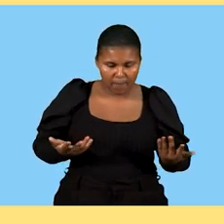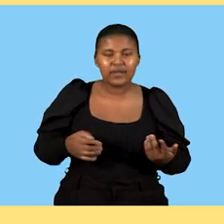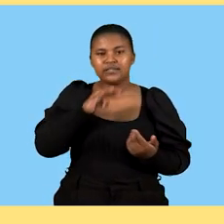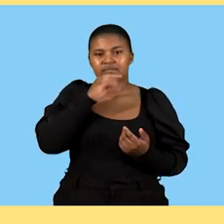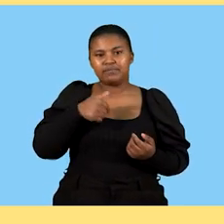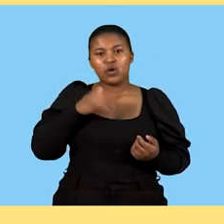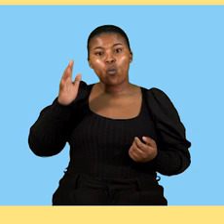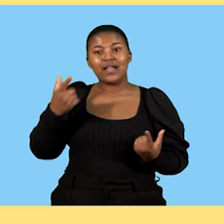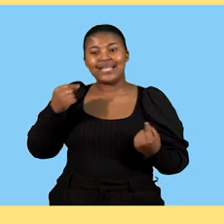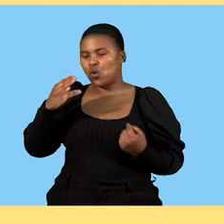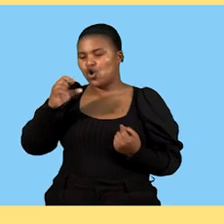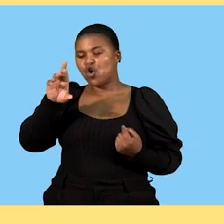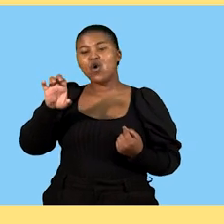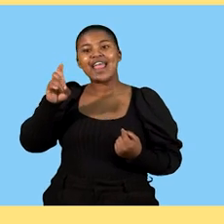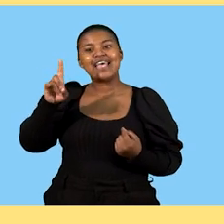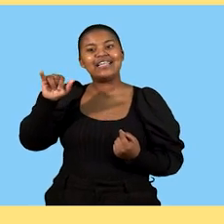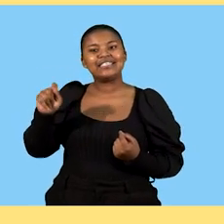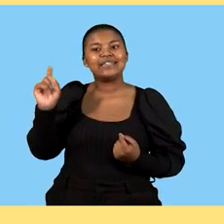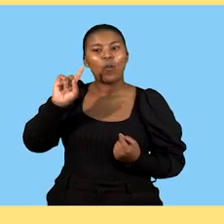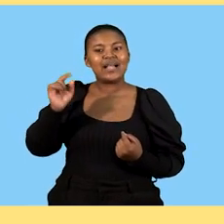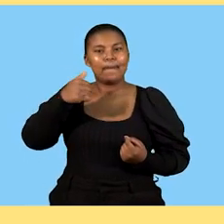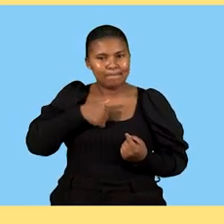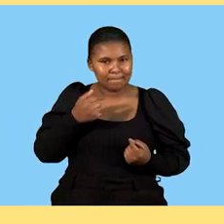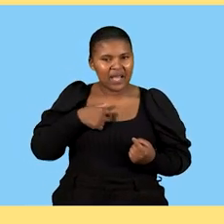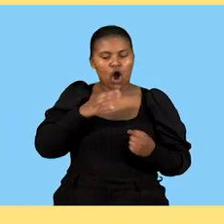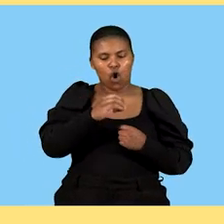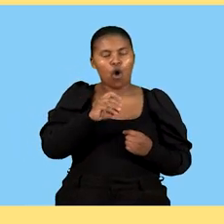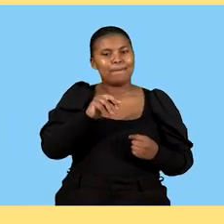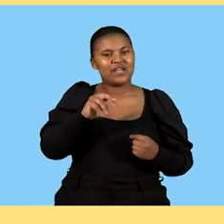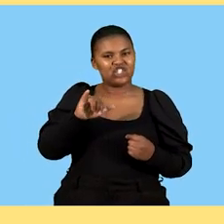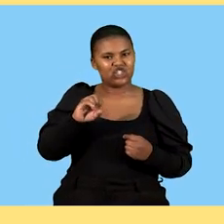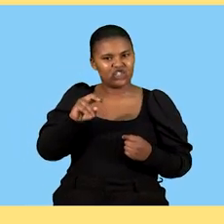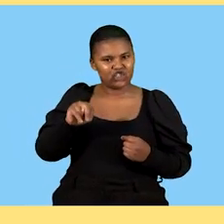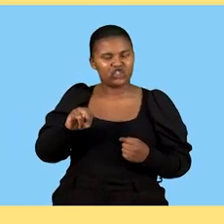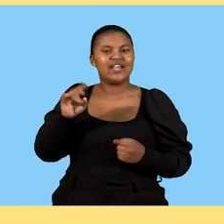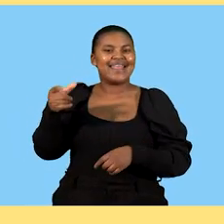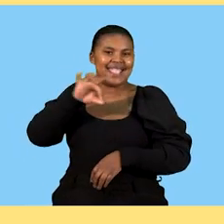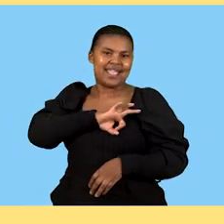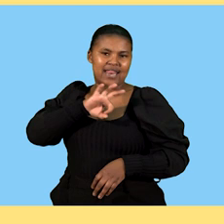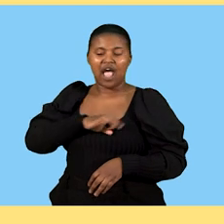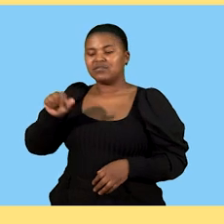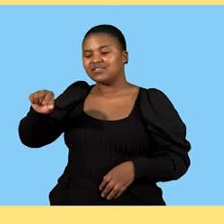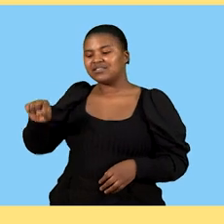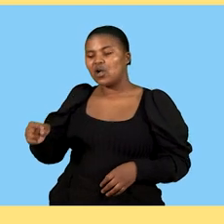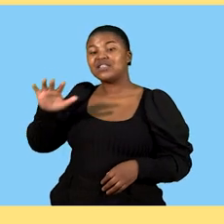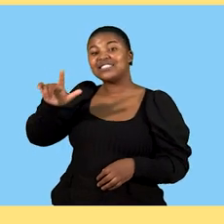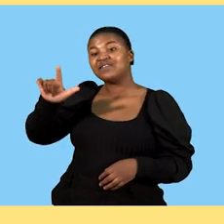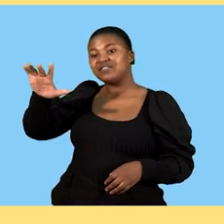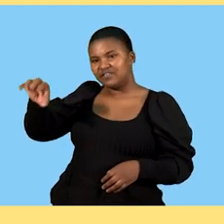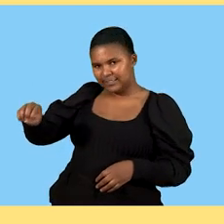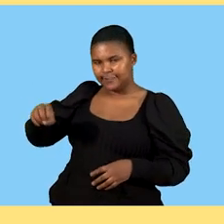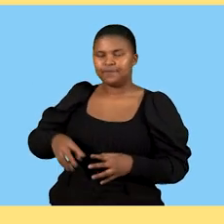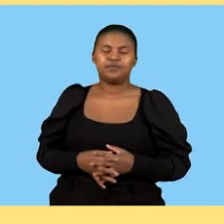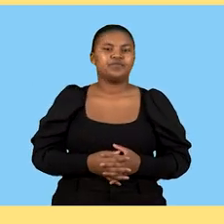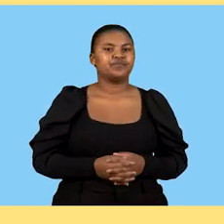2,280. And then I should close this off to profit and loss. but I need to add these two amounts.